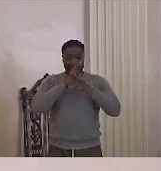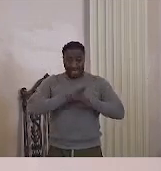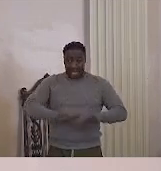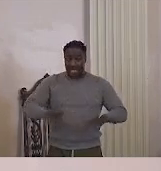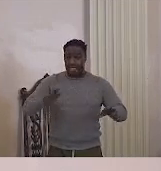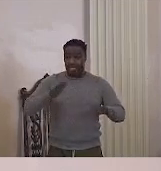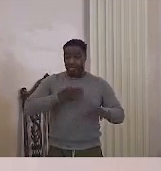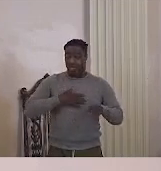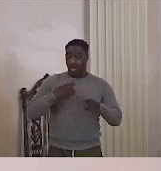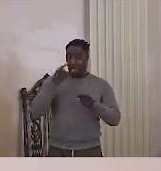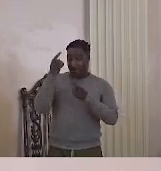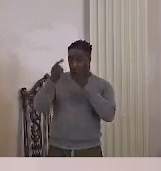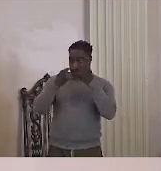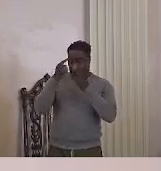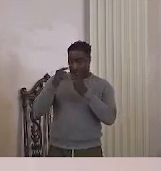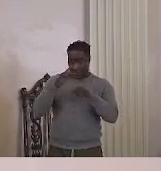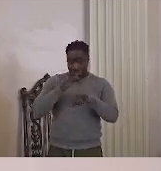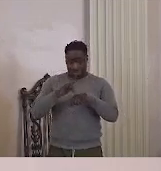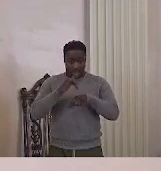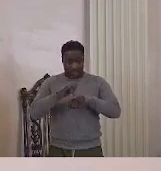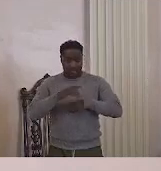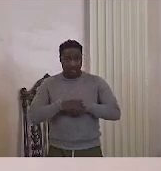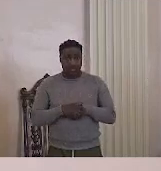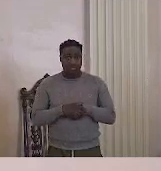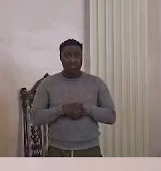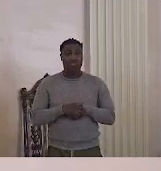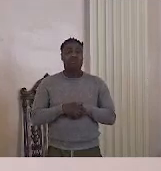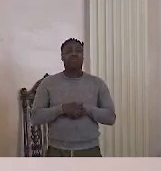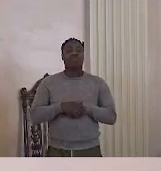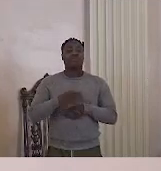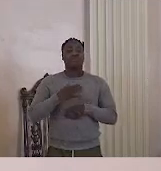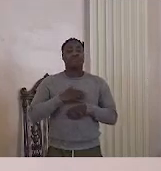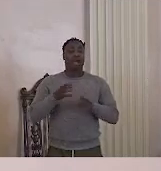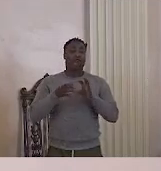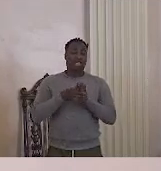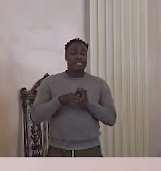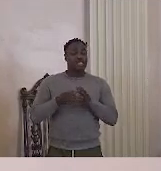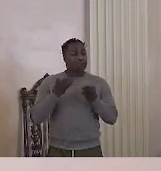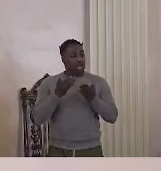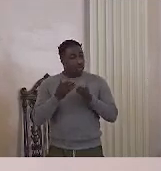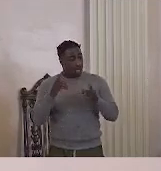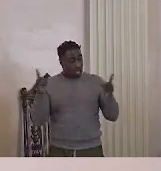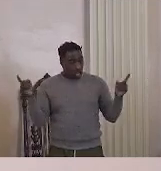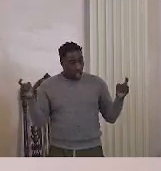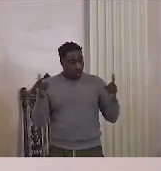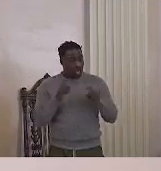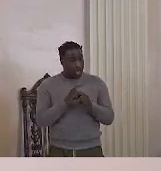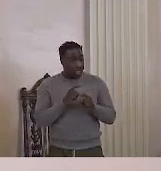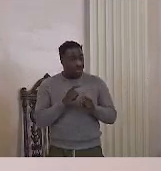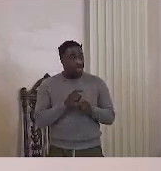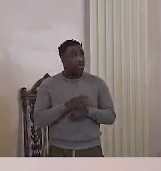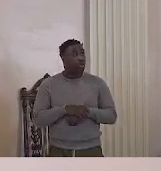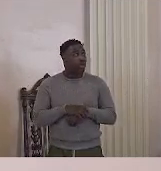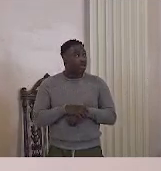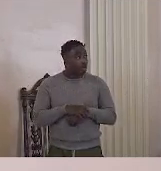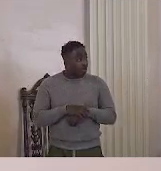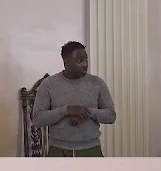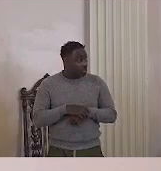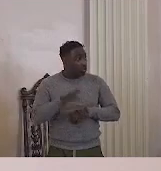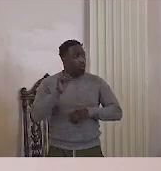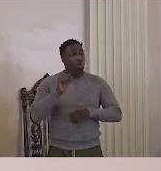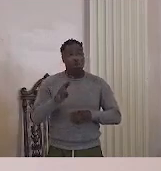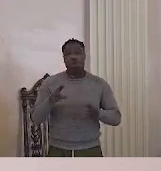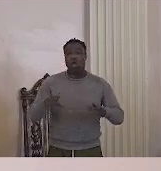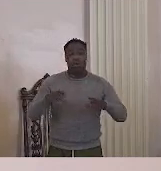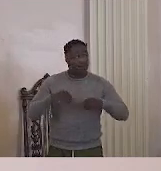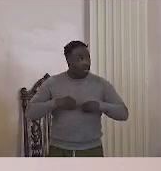space, in my extended relationships, as complicated as some of them may be, or in the embrace of